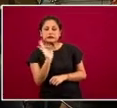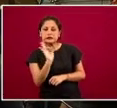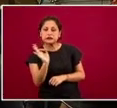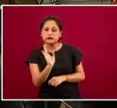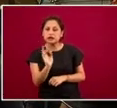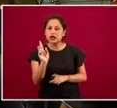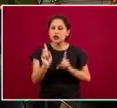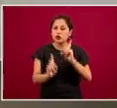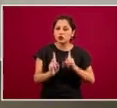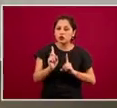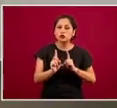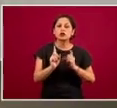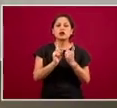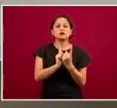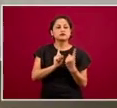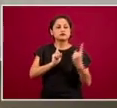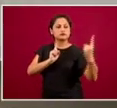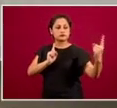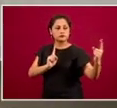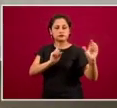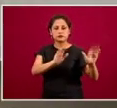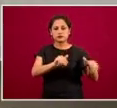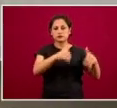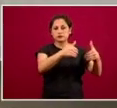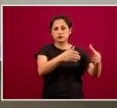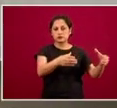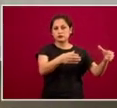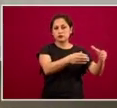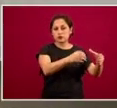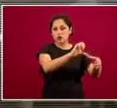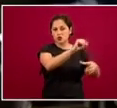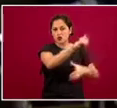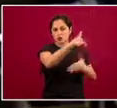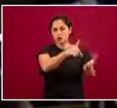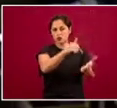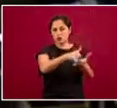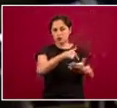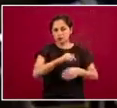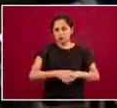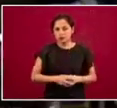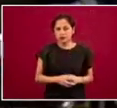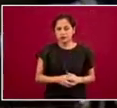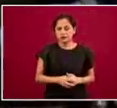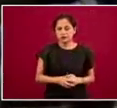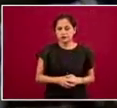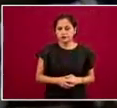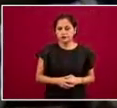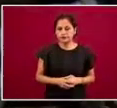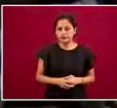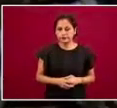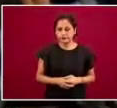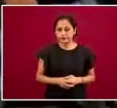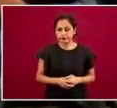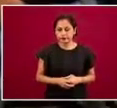given the case that they would find someone who has tested positive for COVID-19.